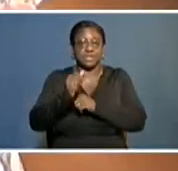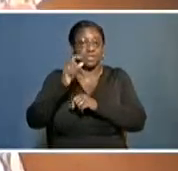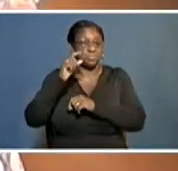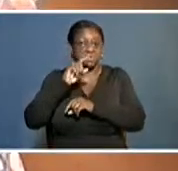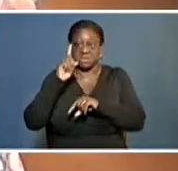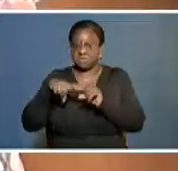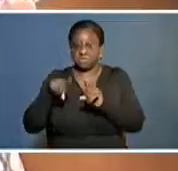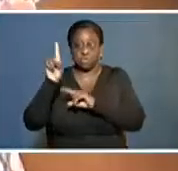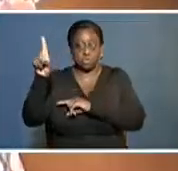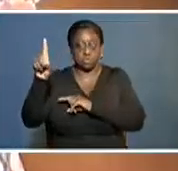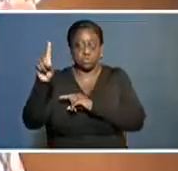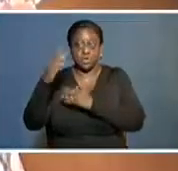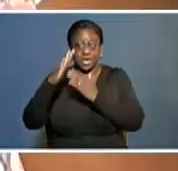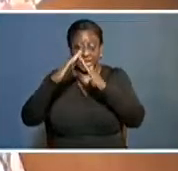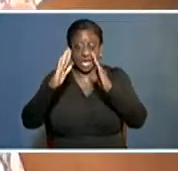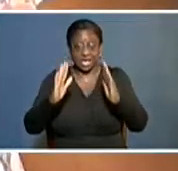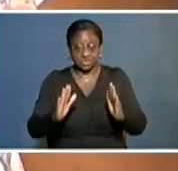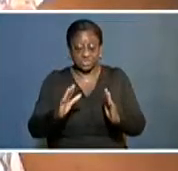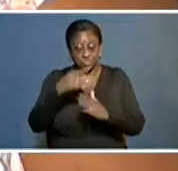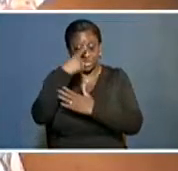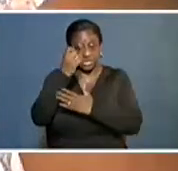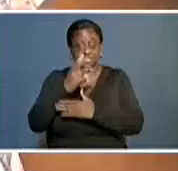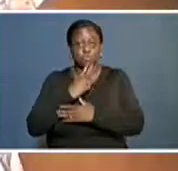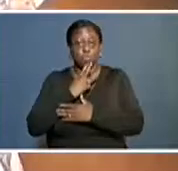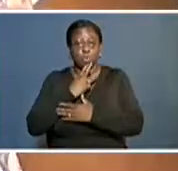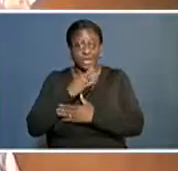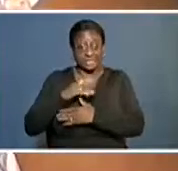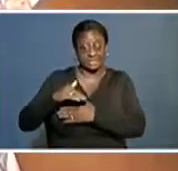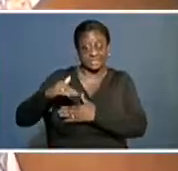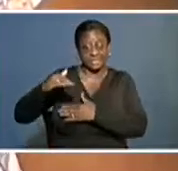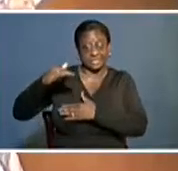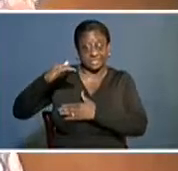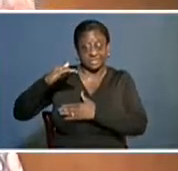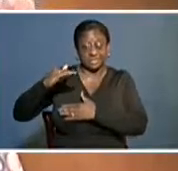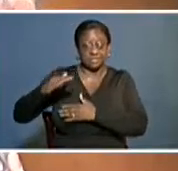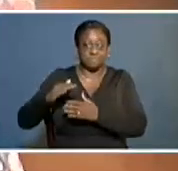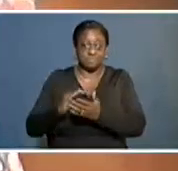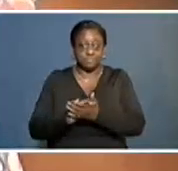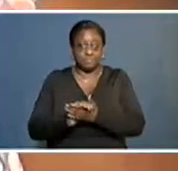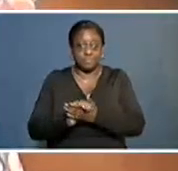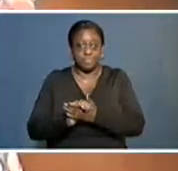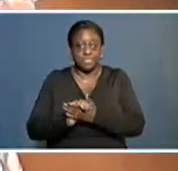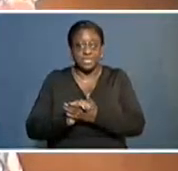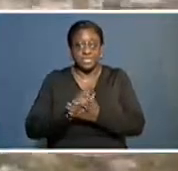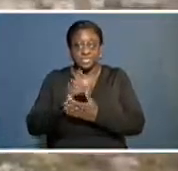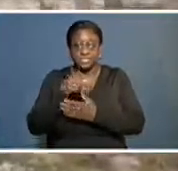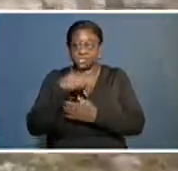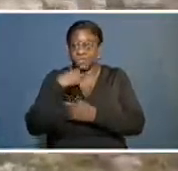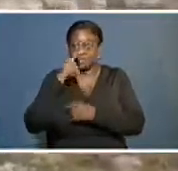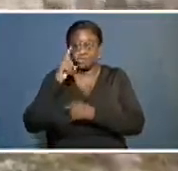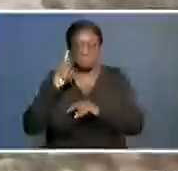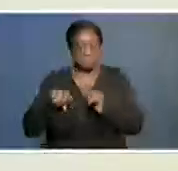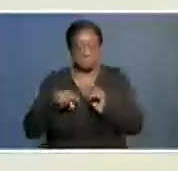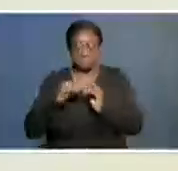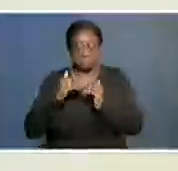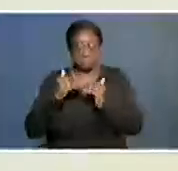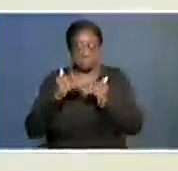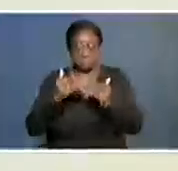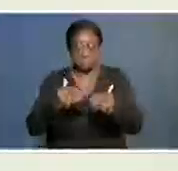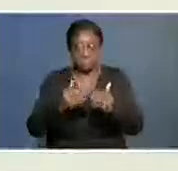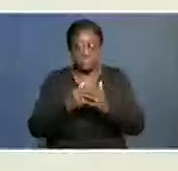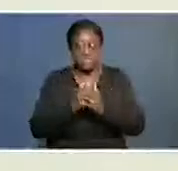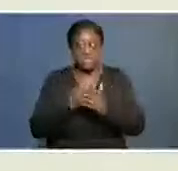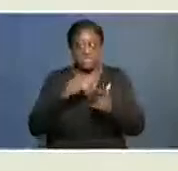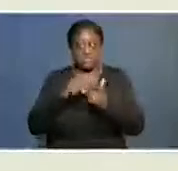apartment because the water was still about waist deep. So I was only able to go so far. And when she got